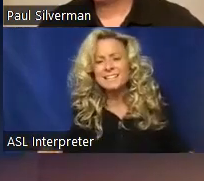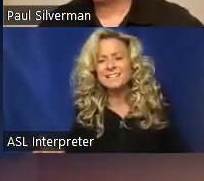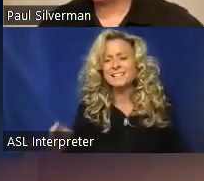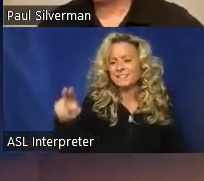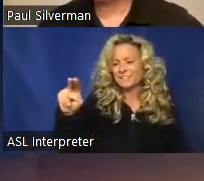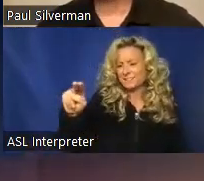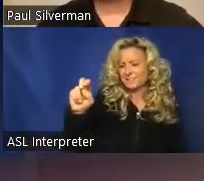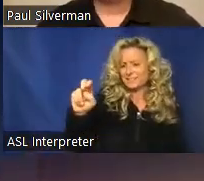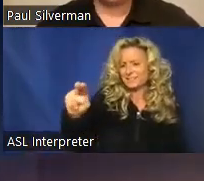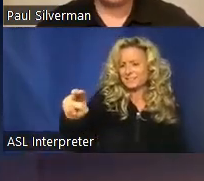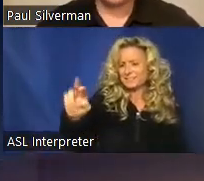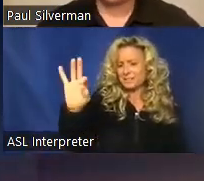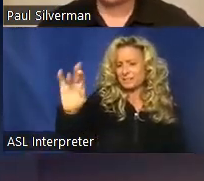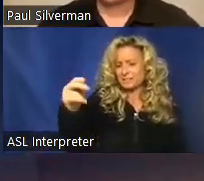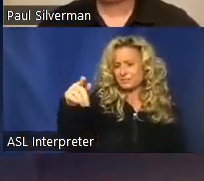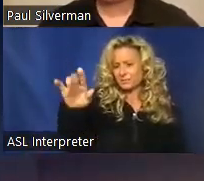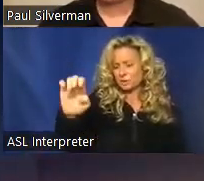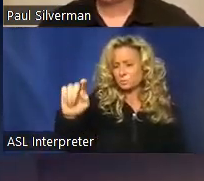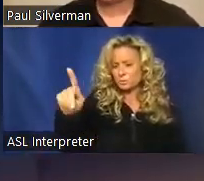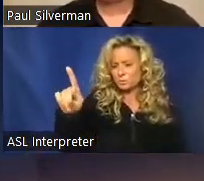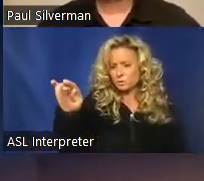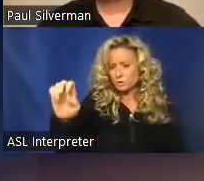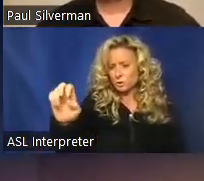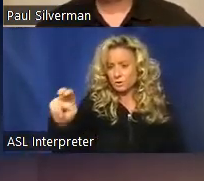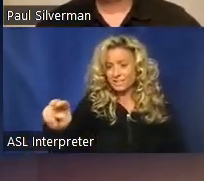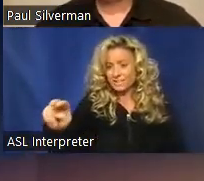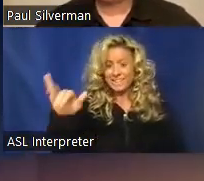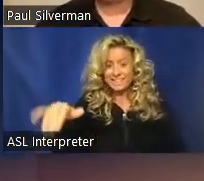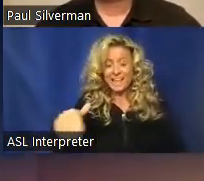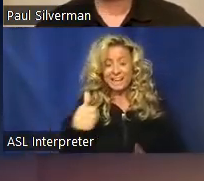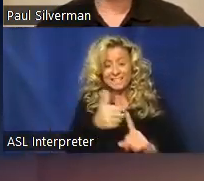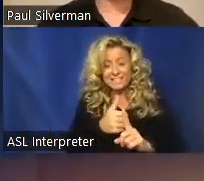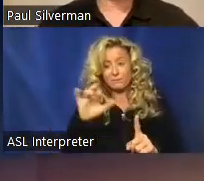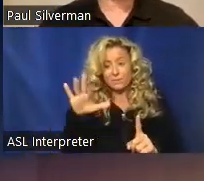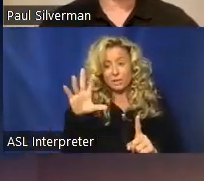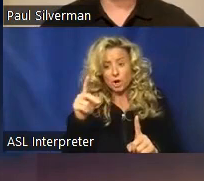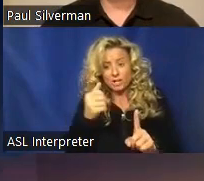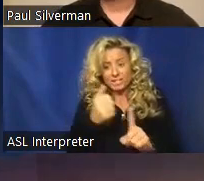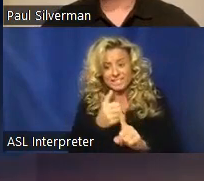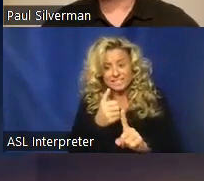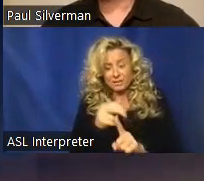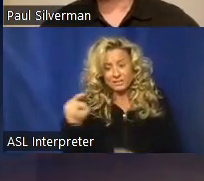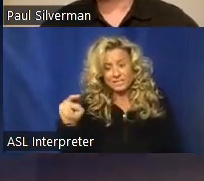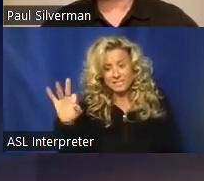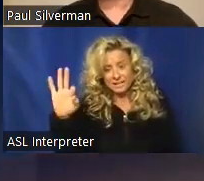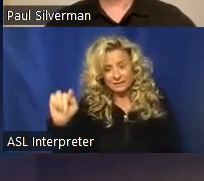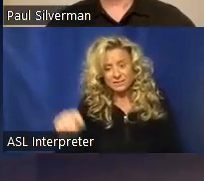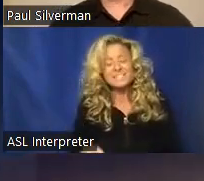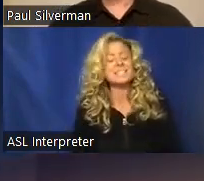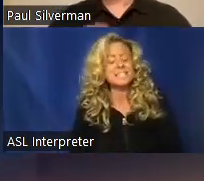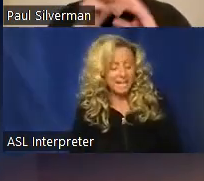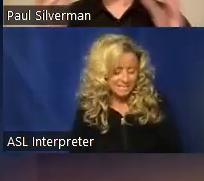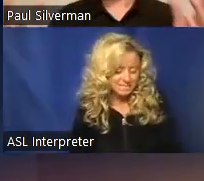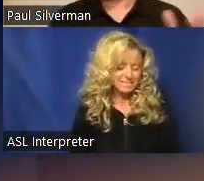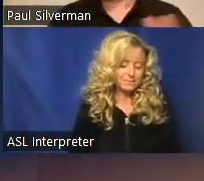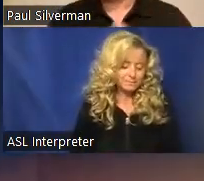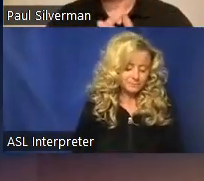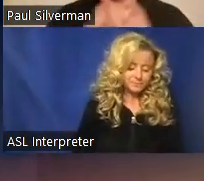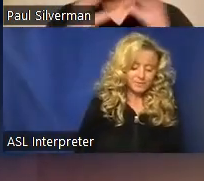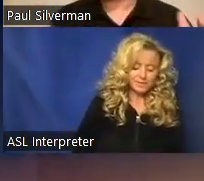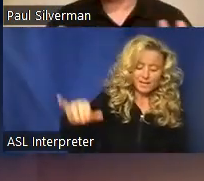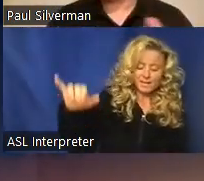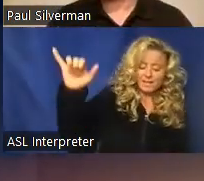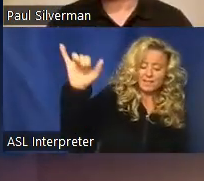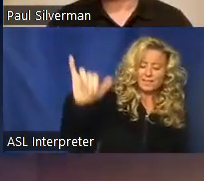non-fungible token, meaning the card itself is an NFT? Yeah, so yeah, the moment